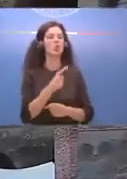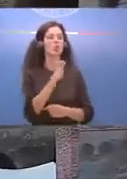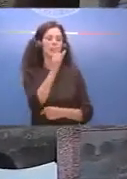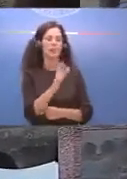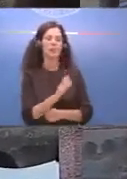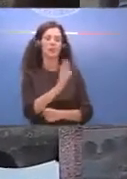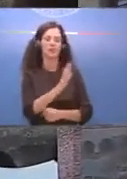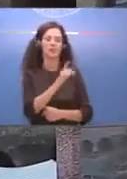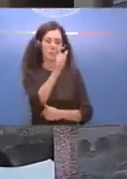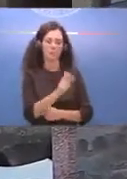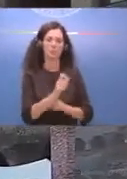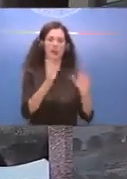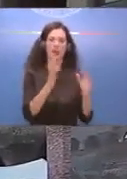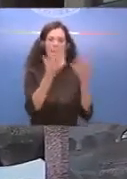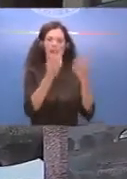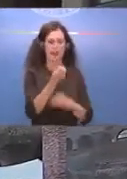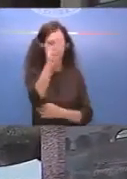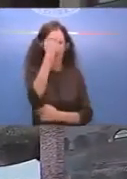innovation